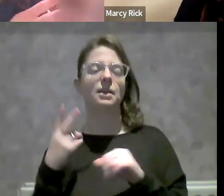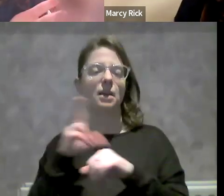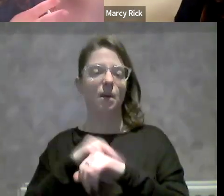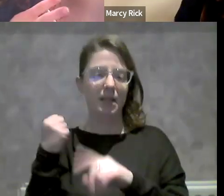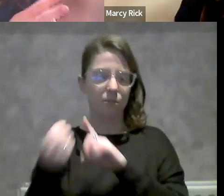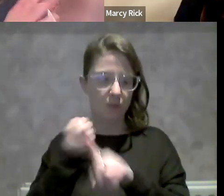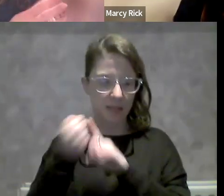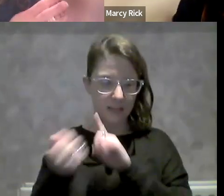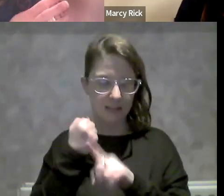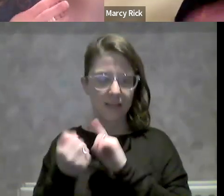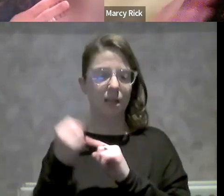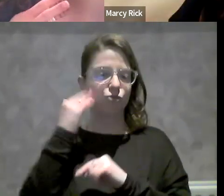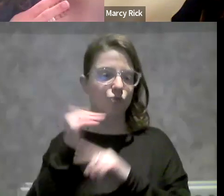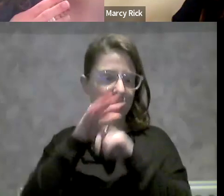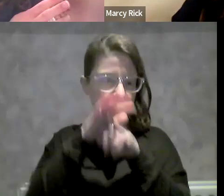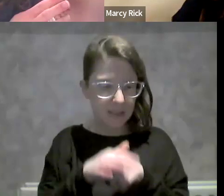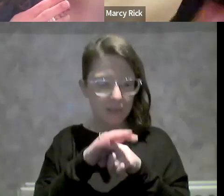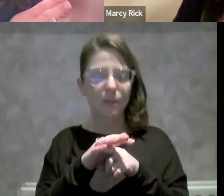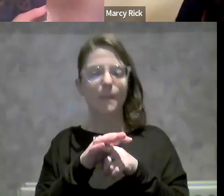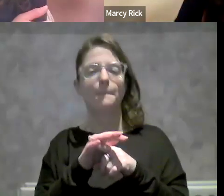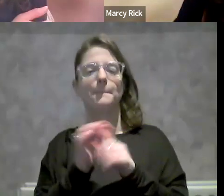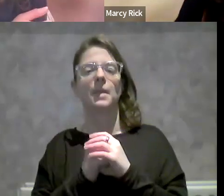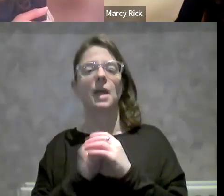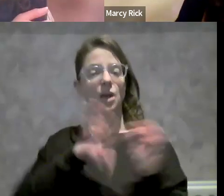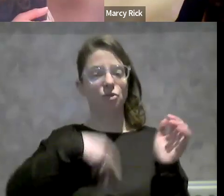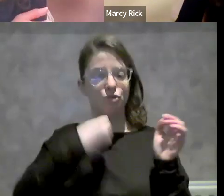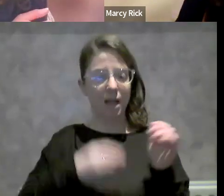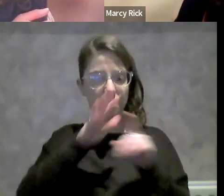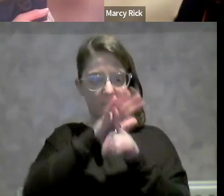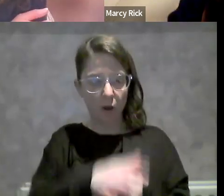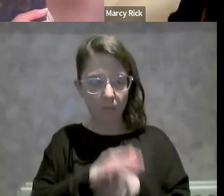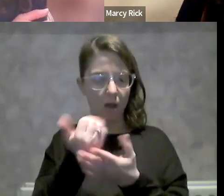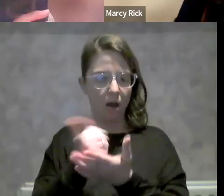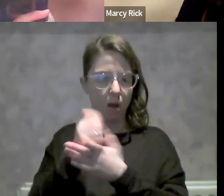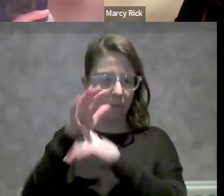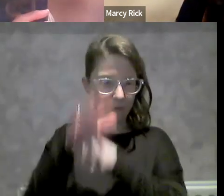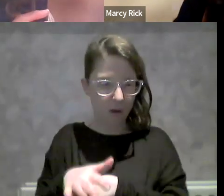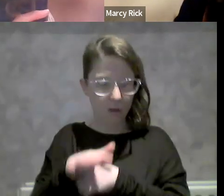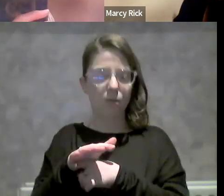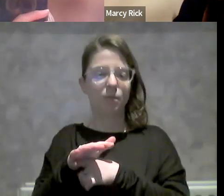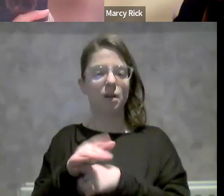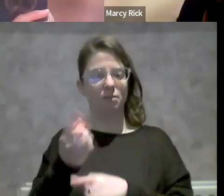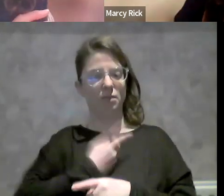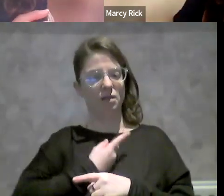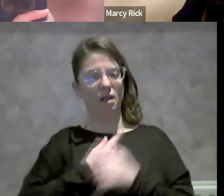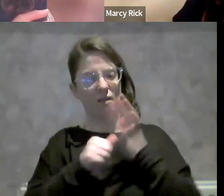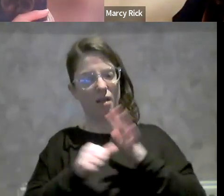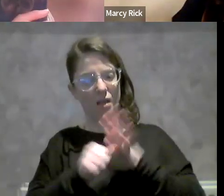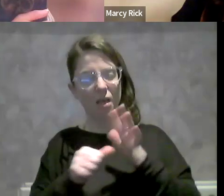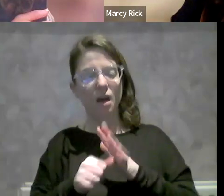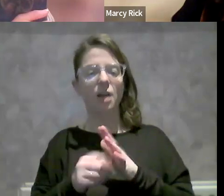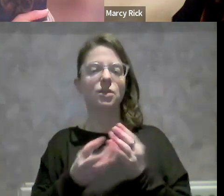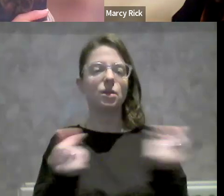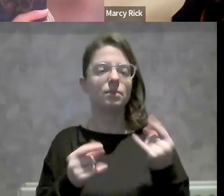health anxiety, alongside discussions of transphobia, homophobia, self-deprecation, and some sexual